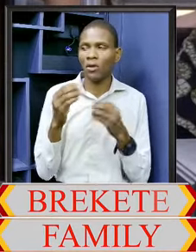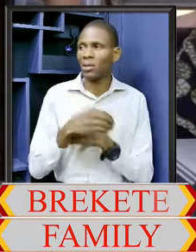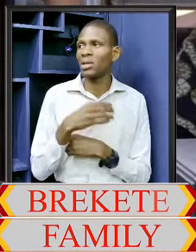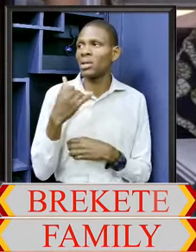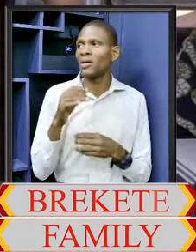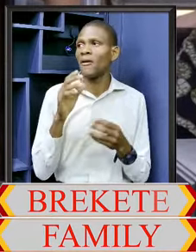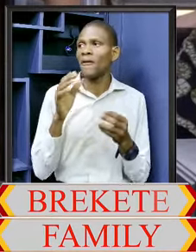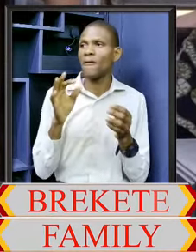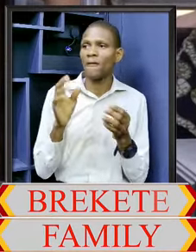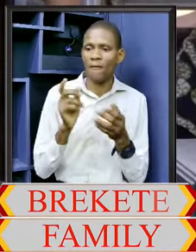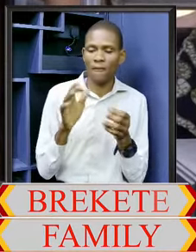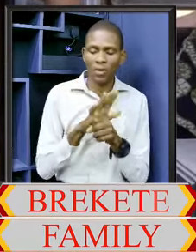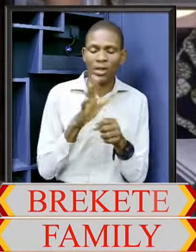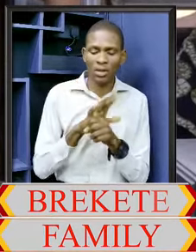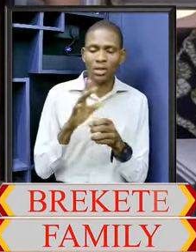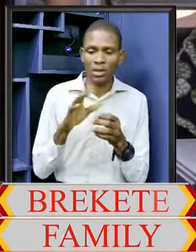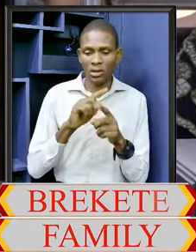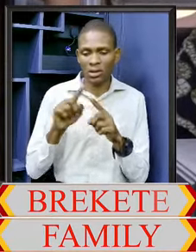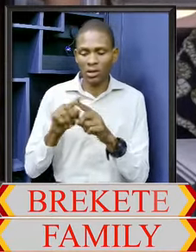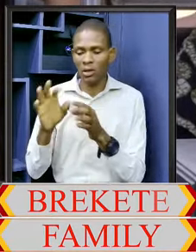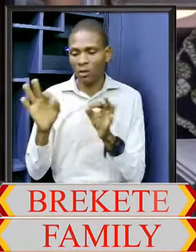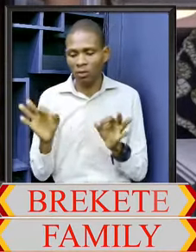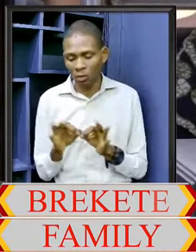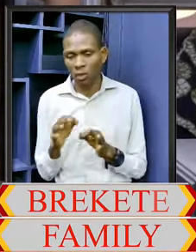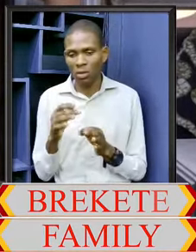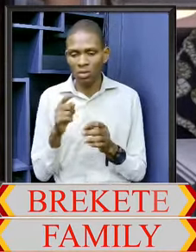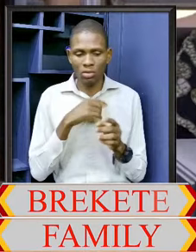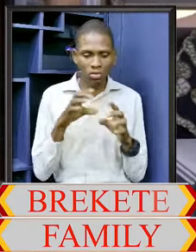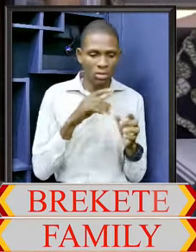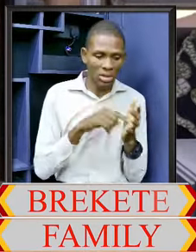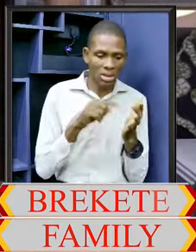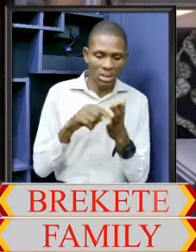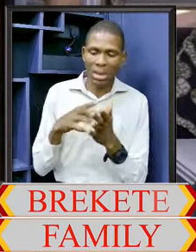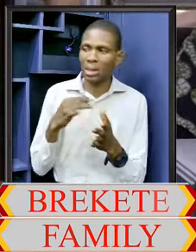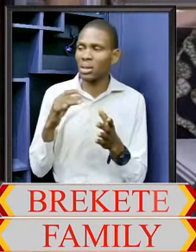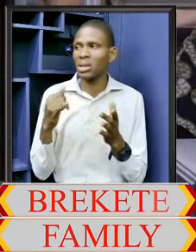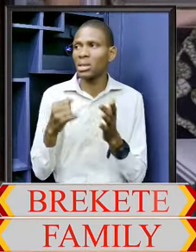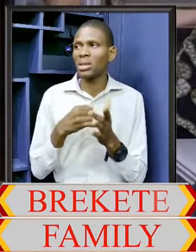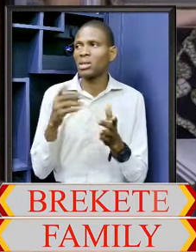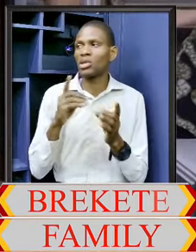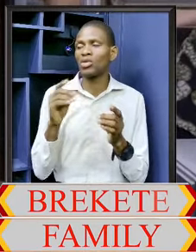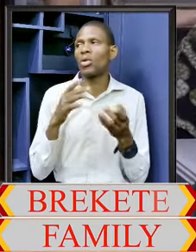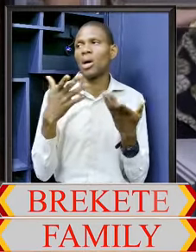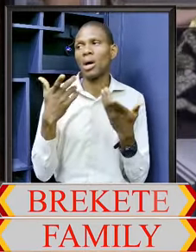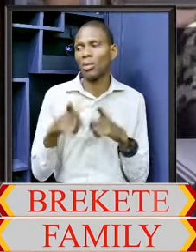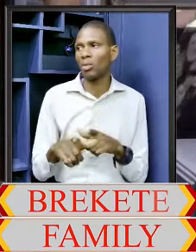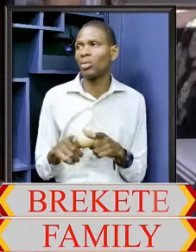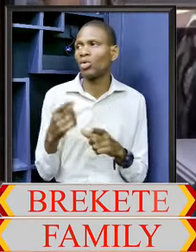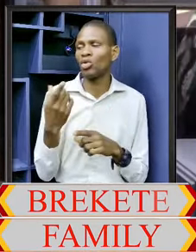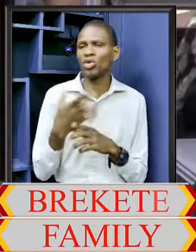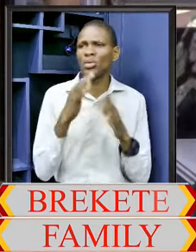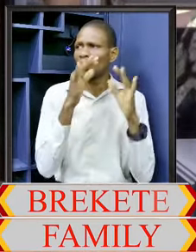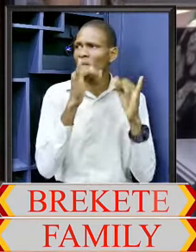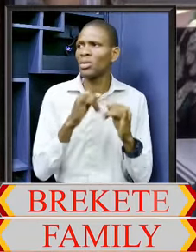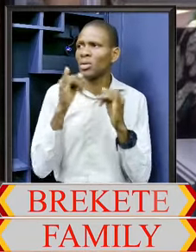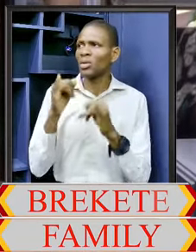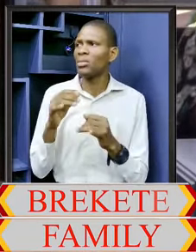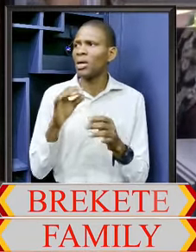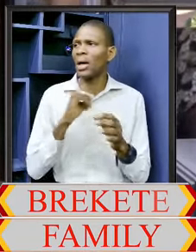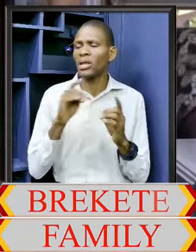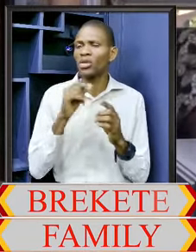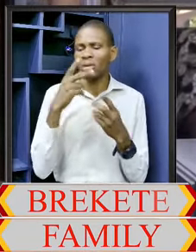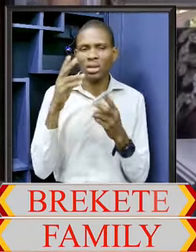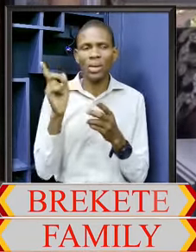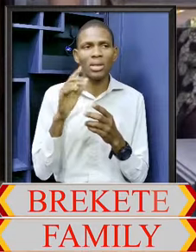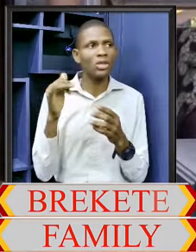fill different forms. So we are going to do this, we are going to do that. At the end of the day, it did not happen. And some few individuals, I never see where they do election on